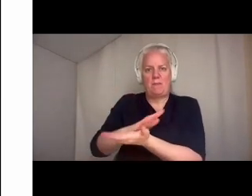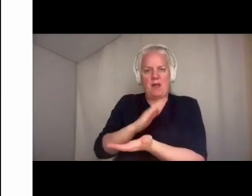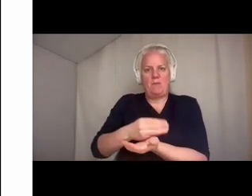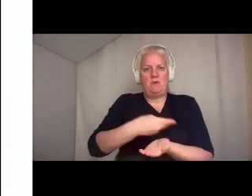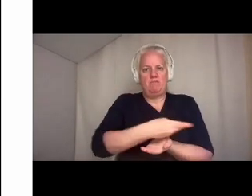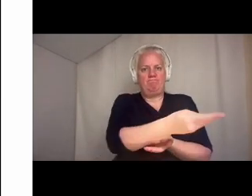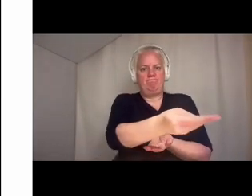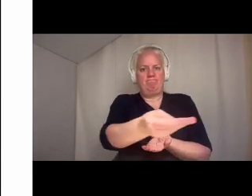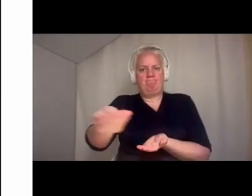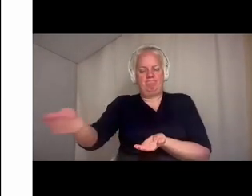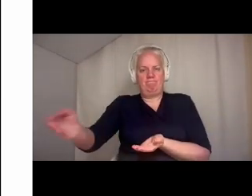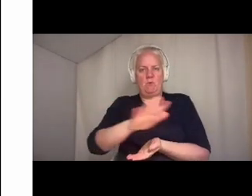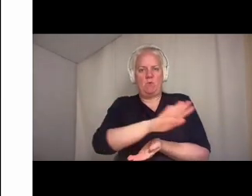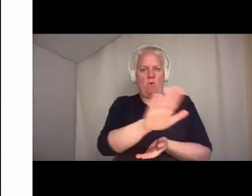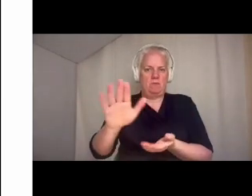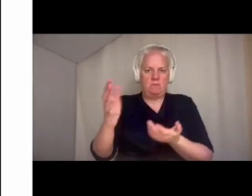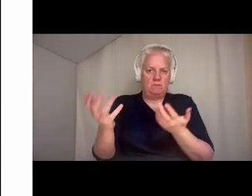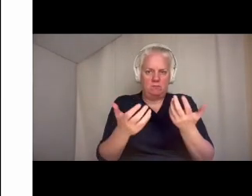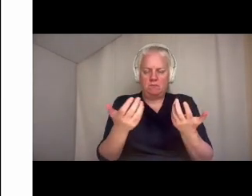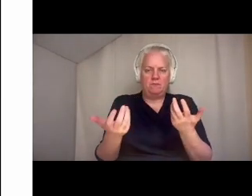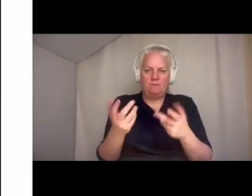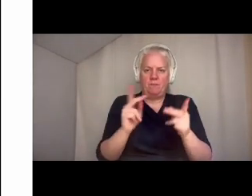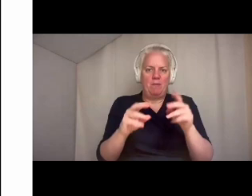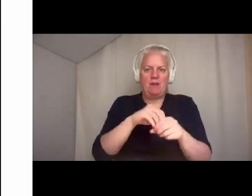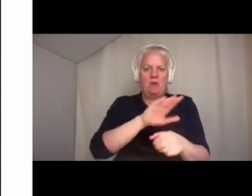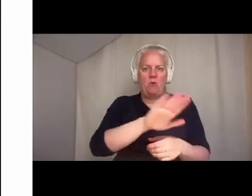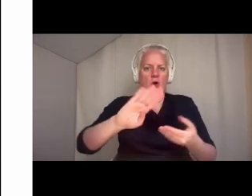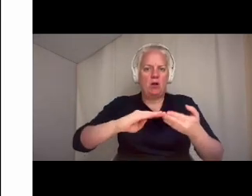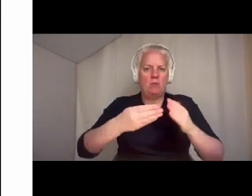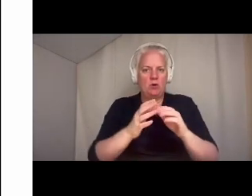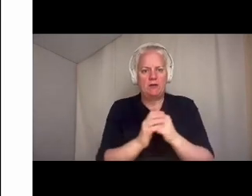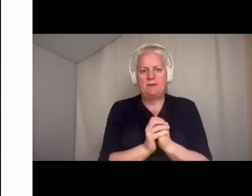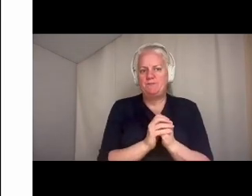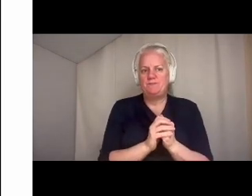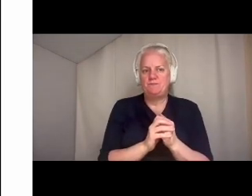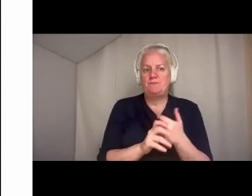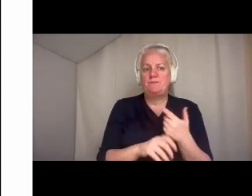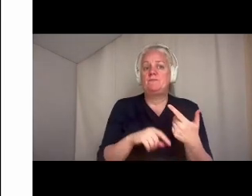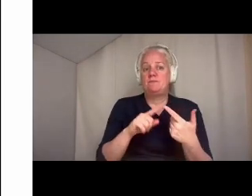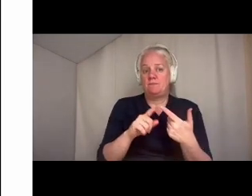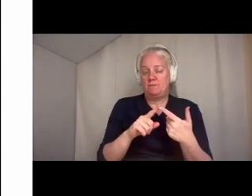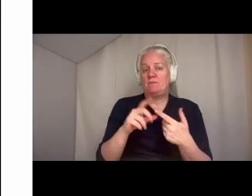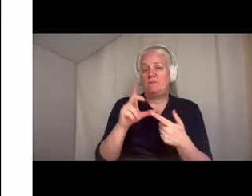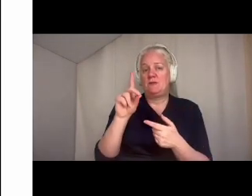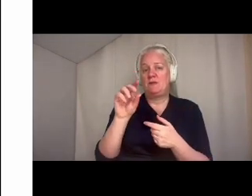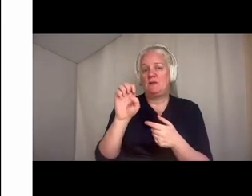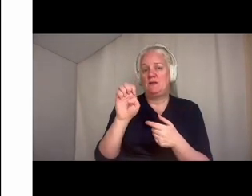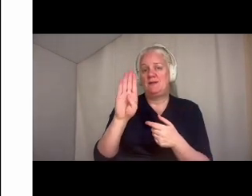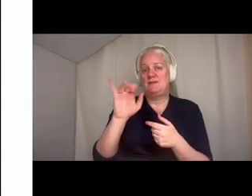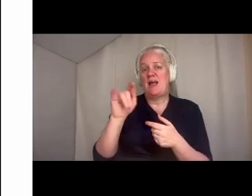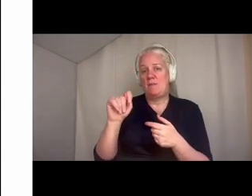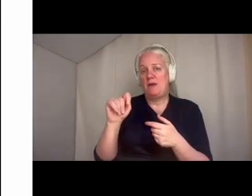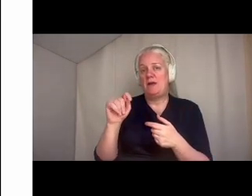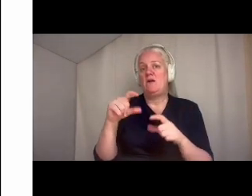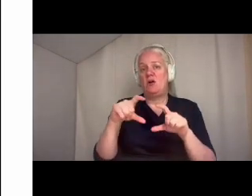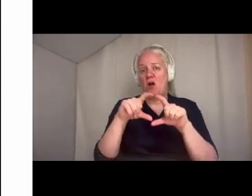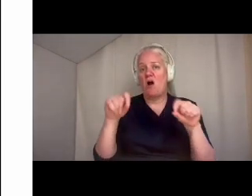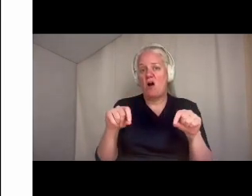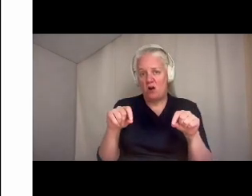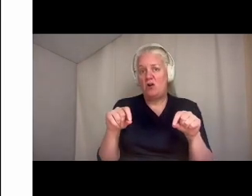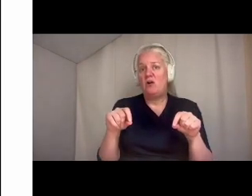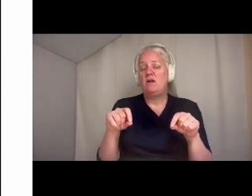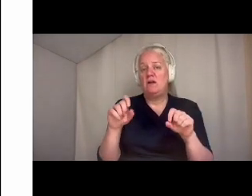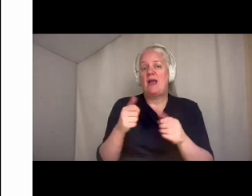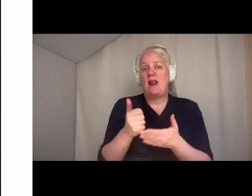out to your participants. There are special debit card features that can help people manage and track their